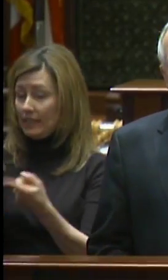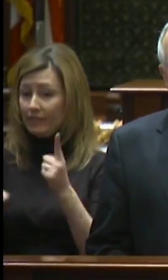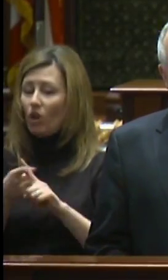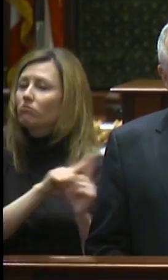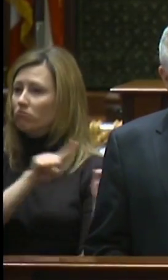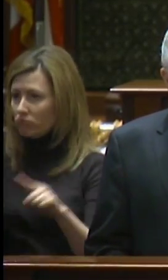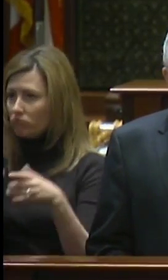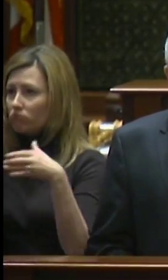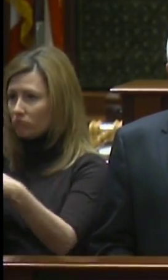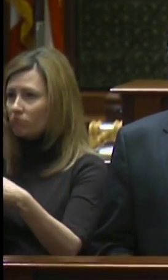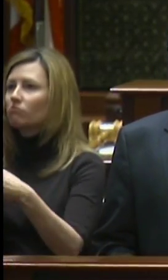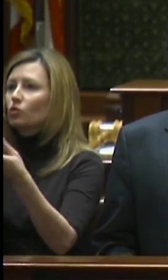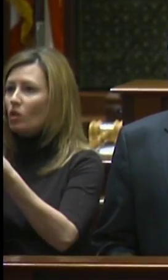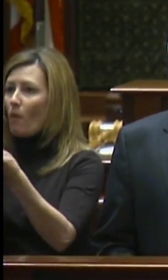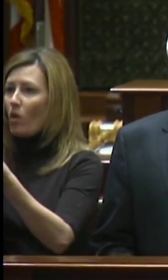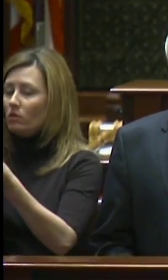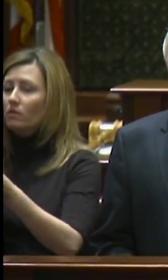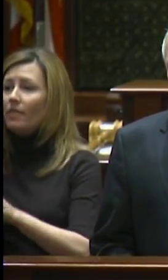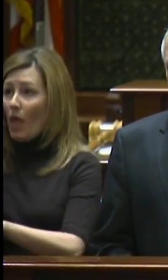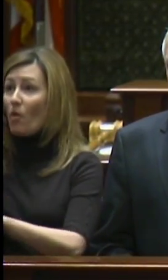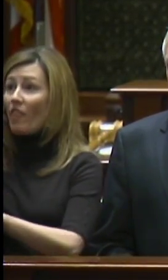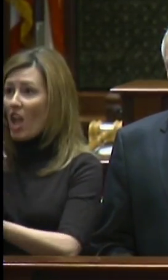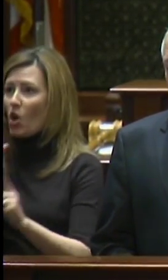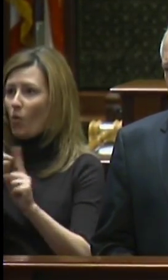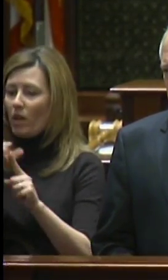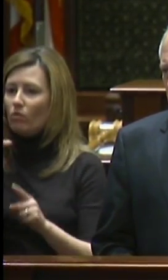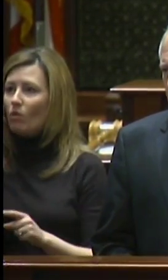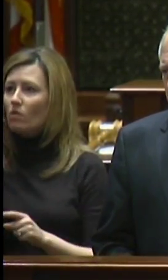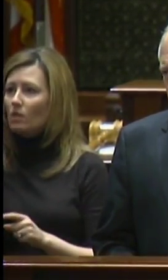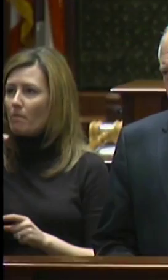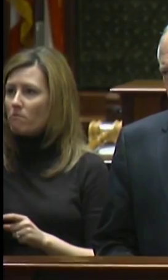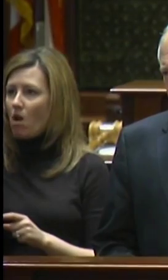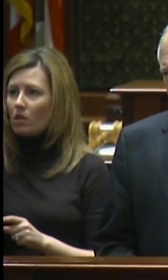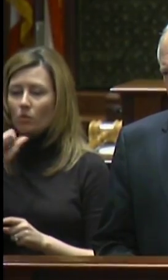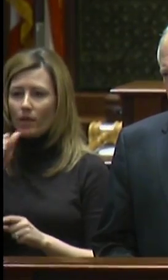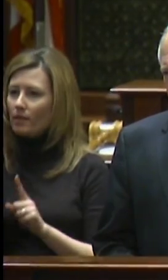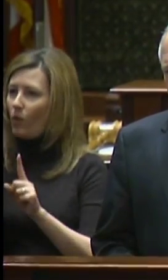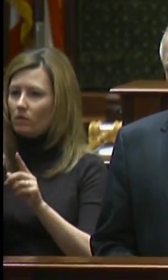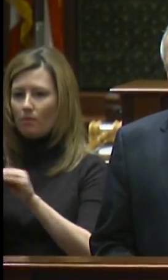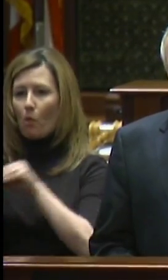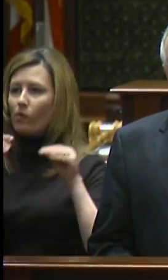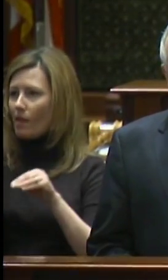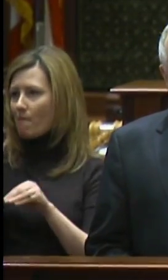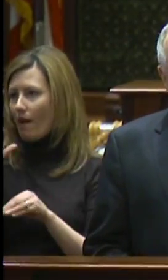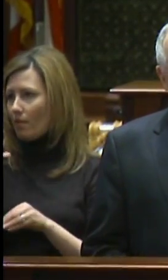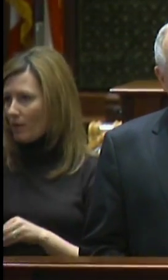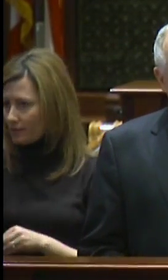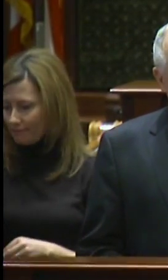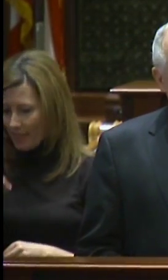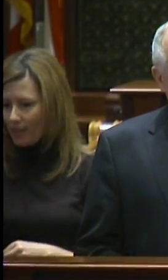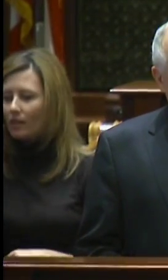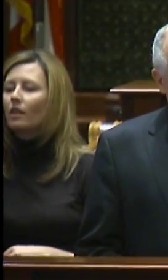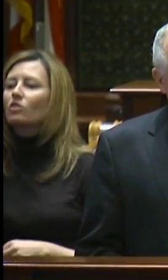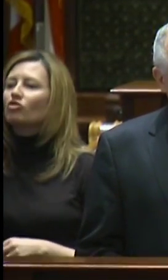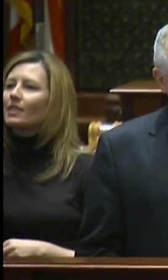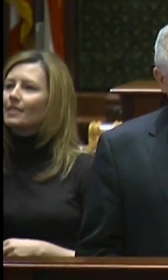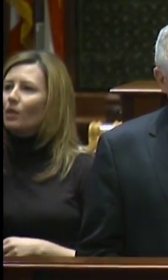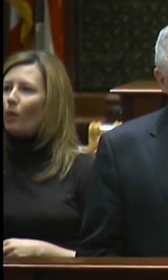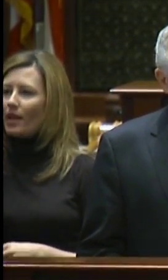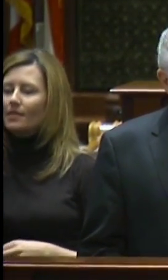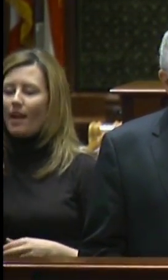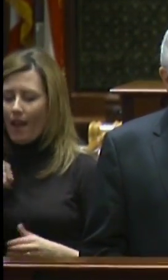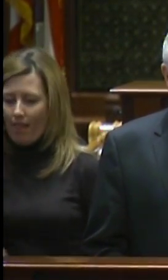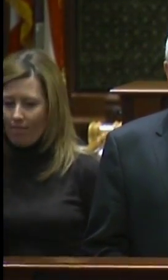King. They were there when Rosa Parks said she wasn't going to move to the back of the bus. Jesse White has had a life of